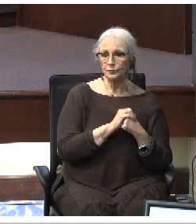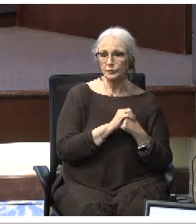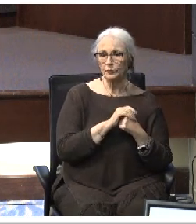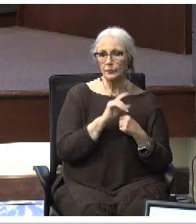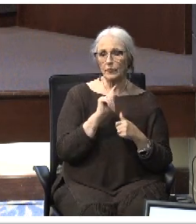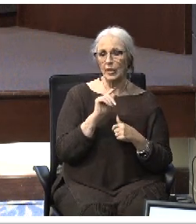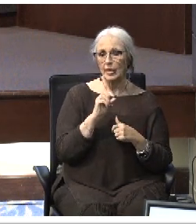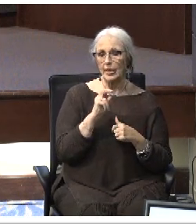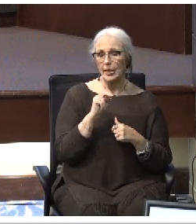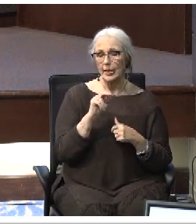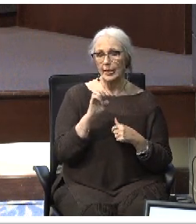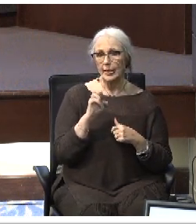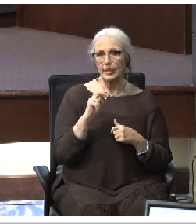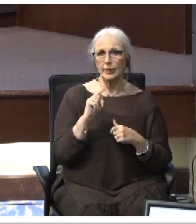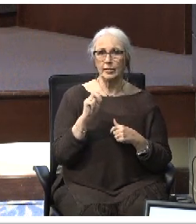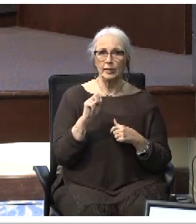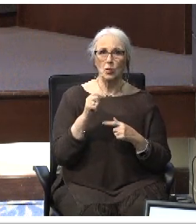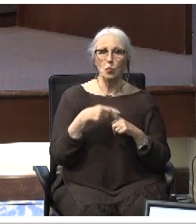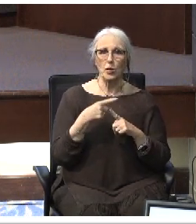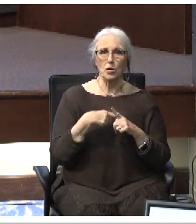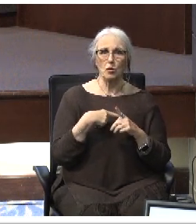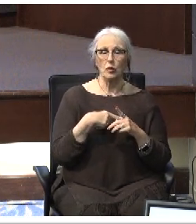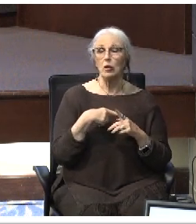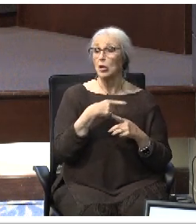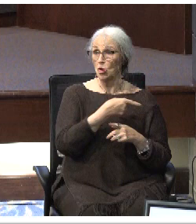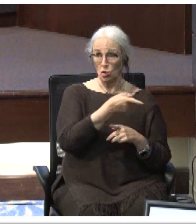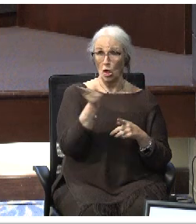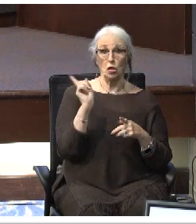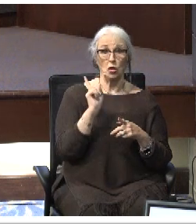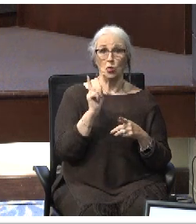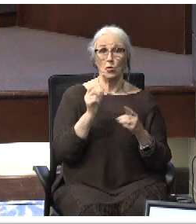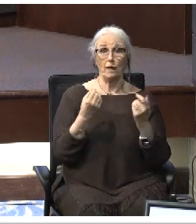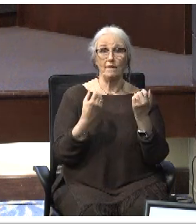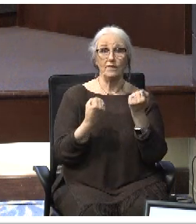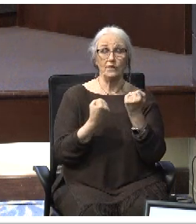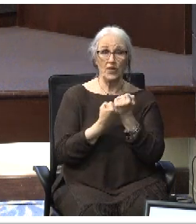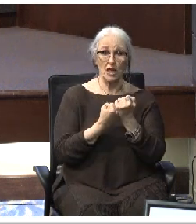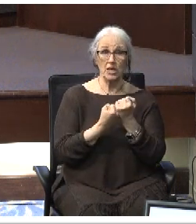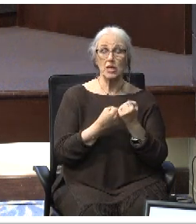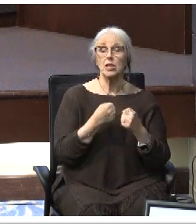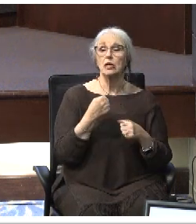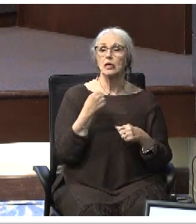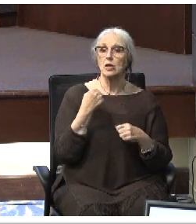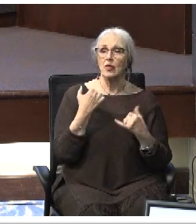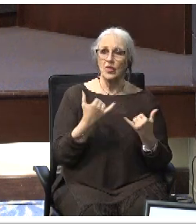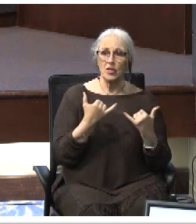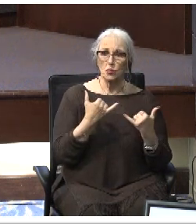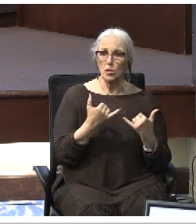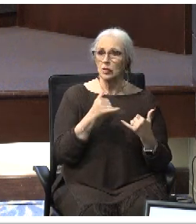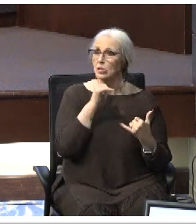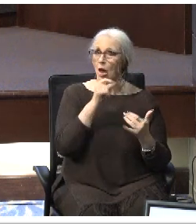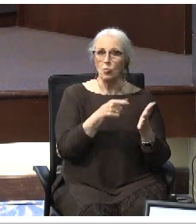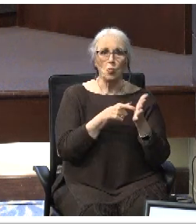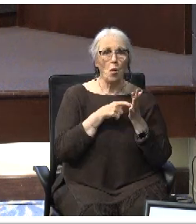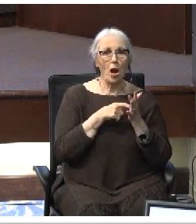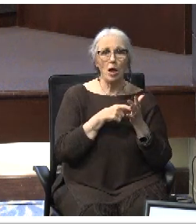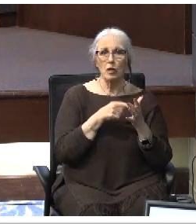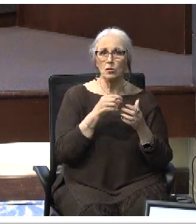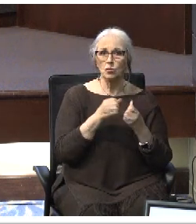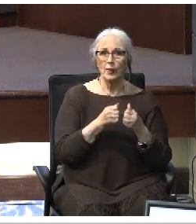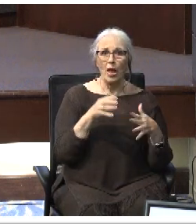Tenant-based rental assistance is the program that you all fund. This one does not require homelessness. It's meant